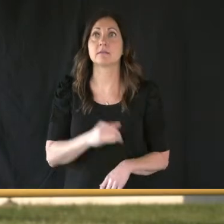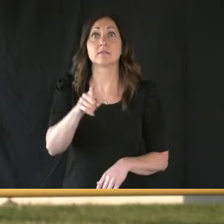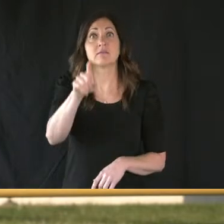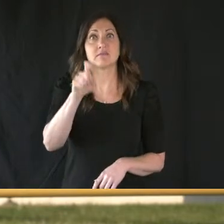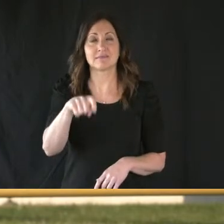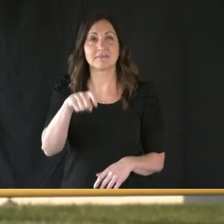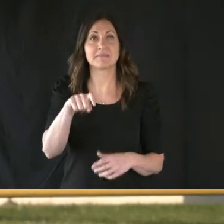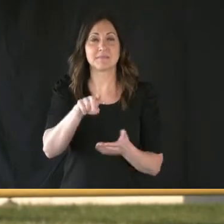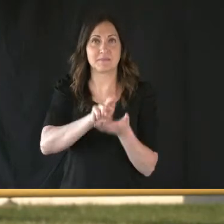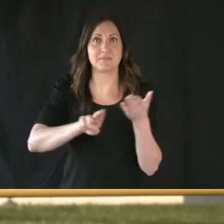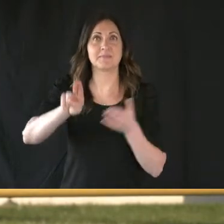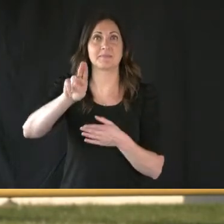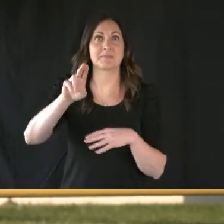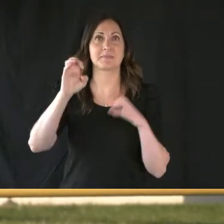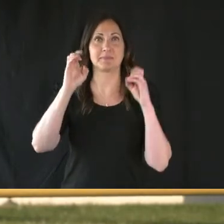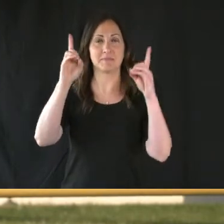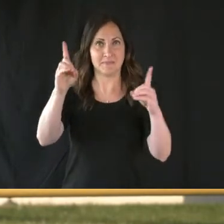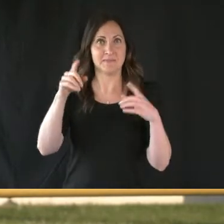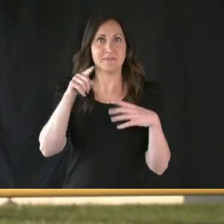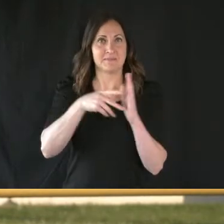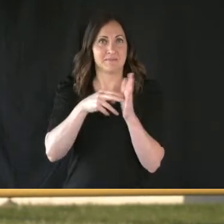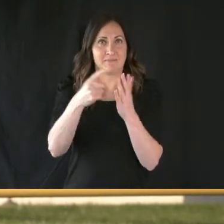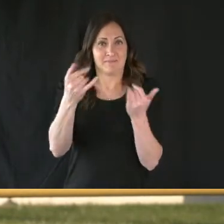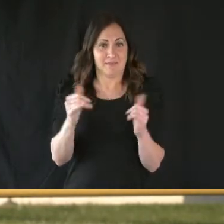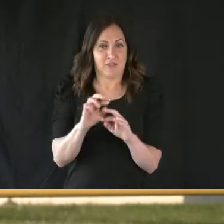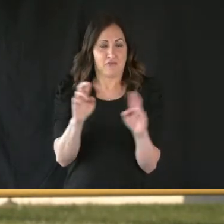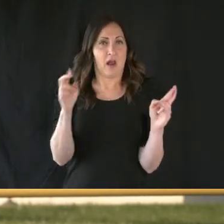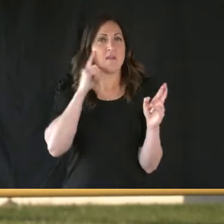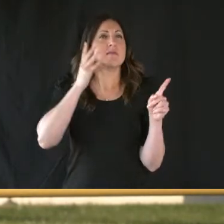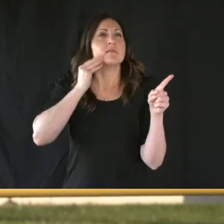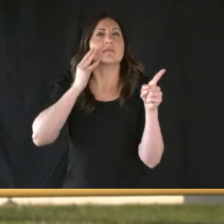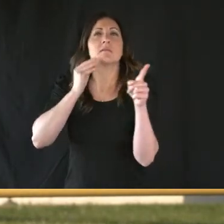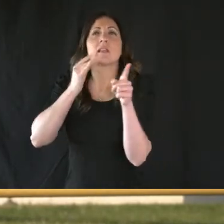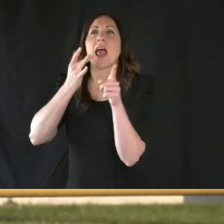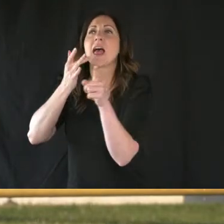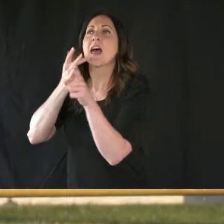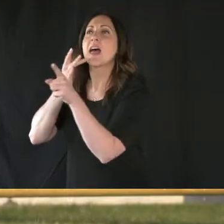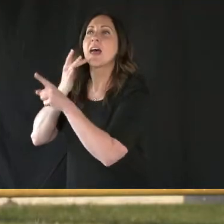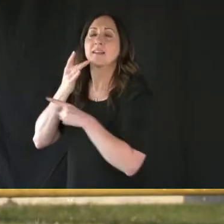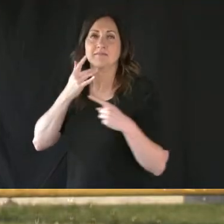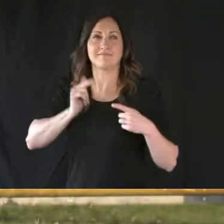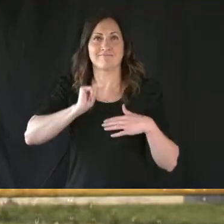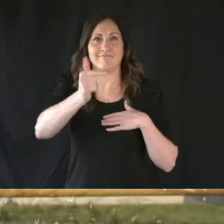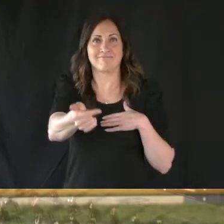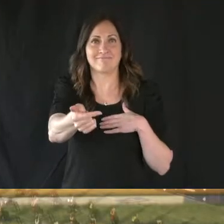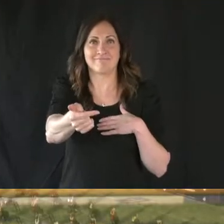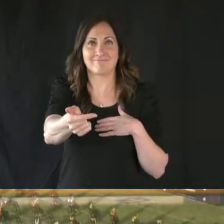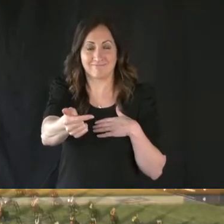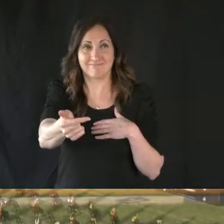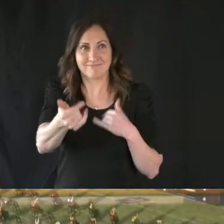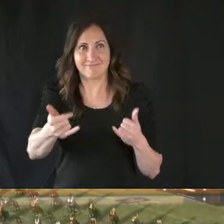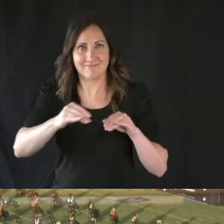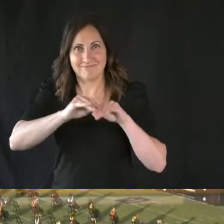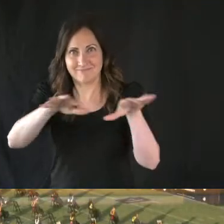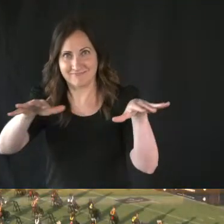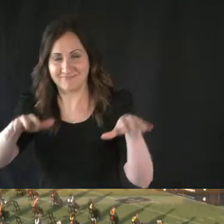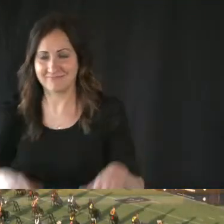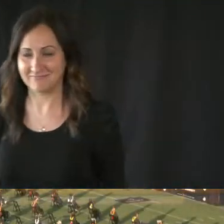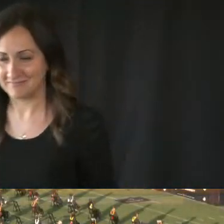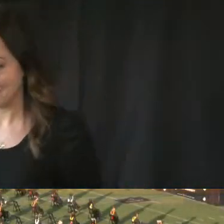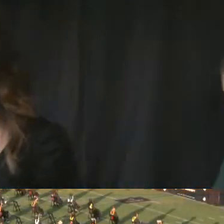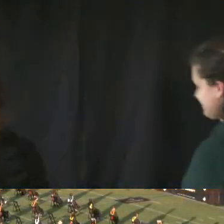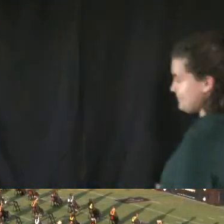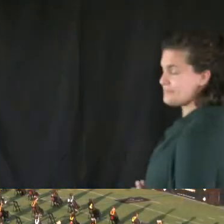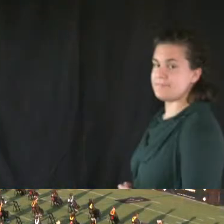has readied you to receive and enjoy the riches of the world. Now it's your turn. Give it back. Find a way to